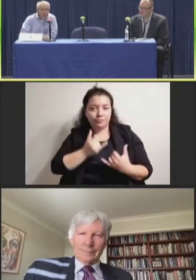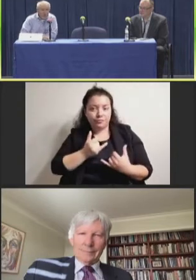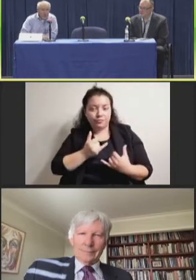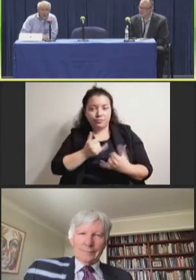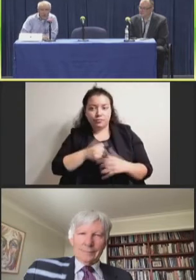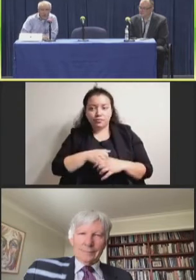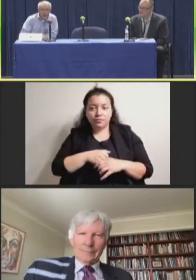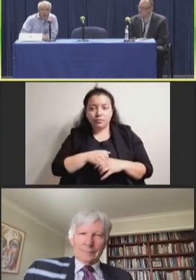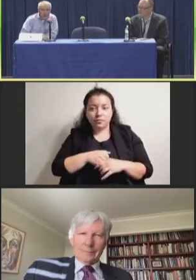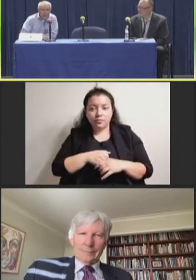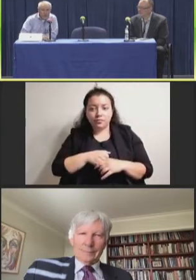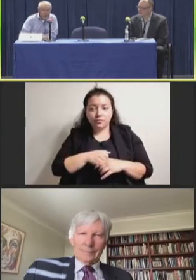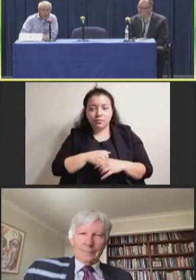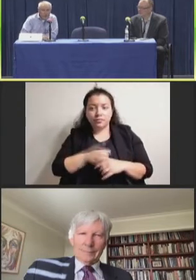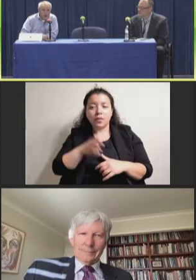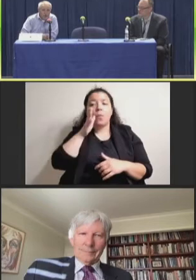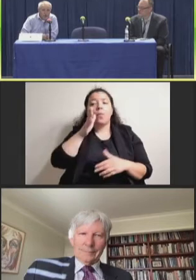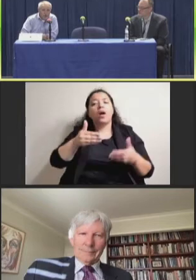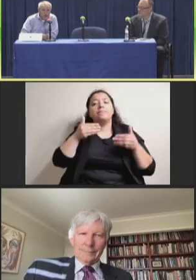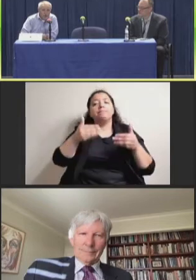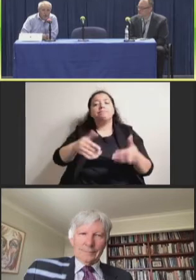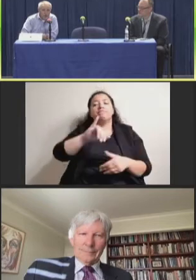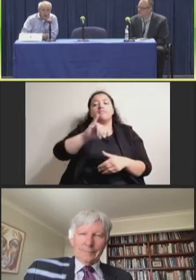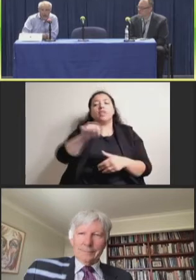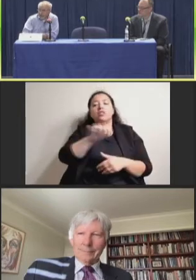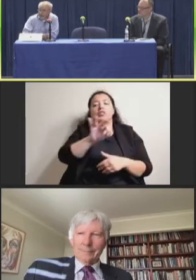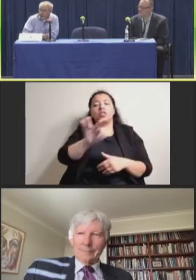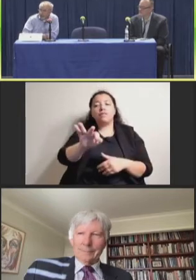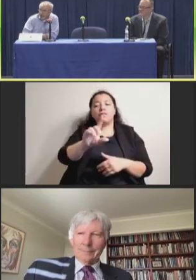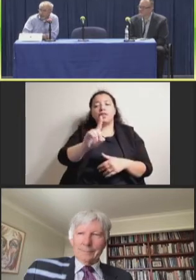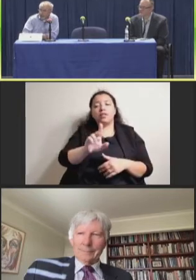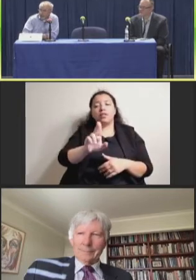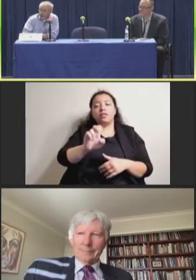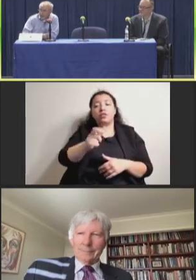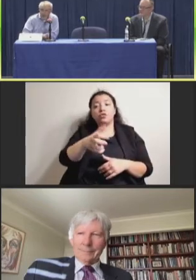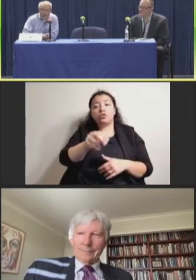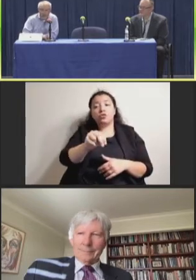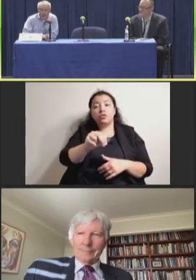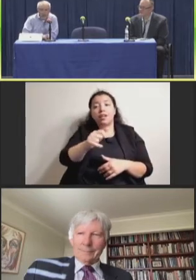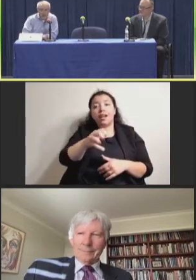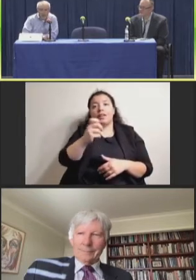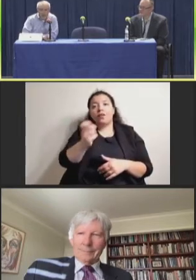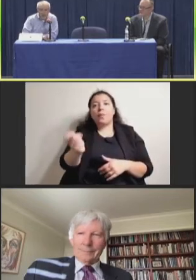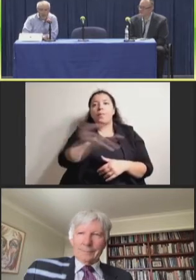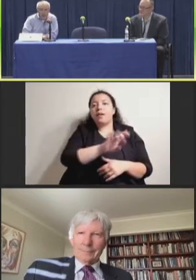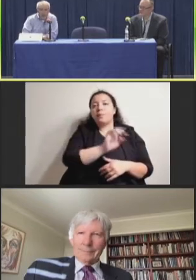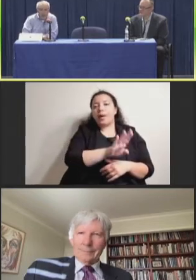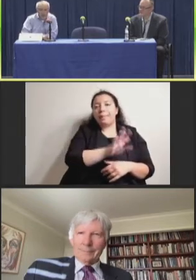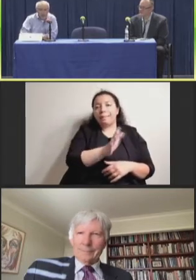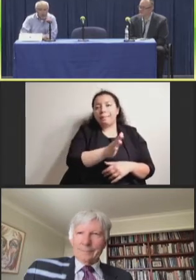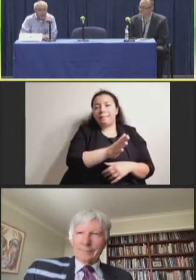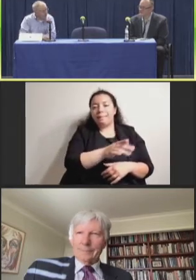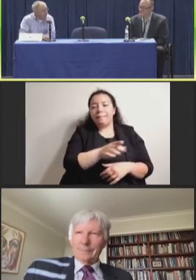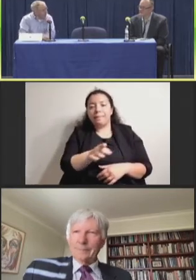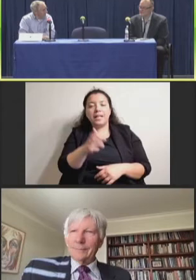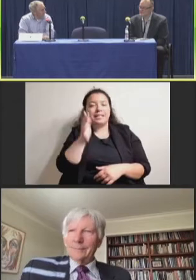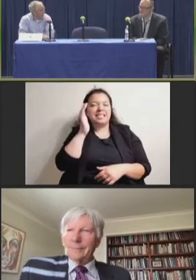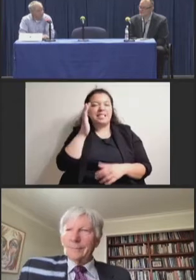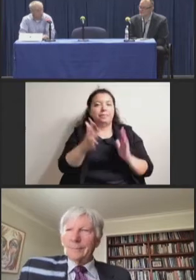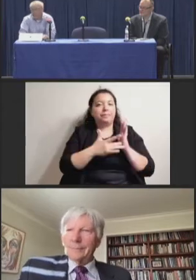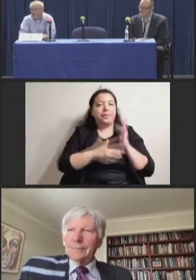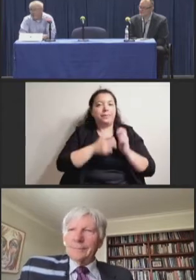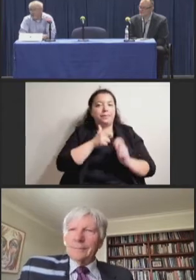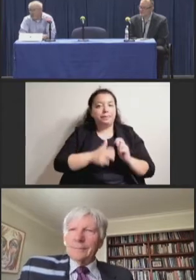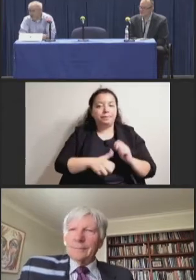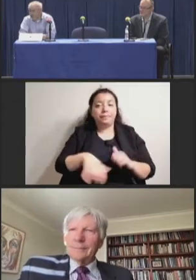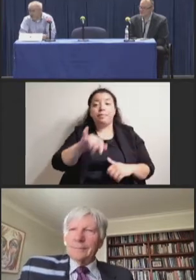Why don't we go ahead and have Jeff Dushin ask his question, then we'll come back to Bob Schechter. Sounds like we're having some microphone issues.